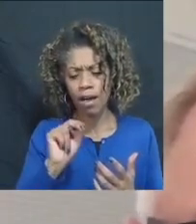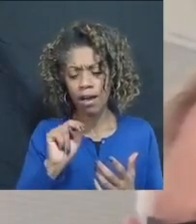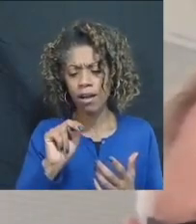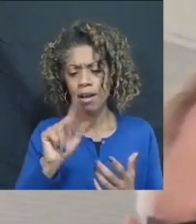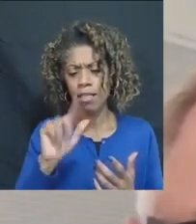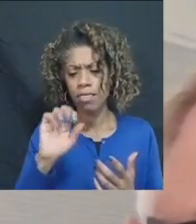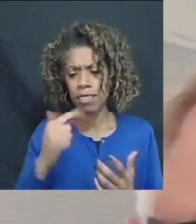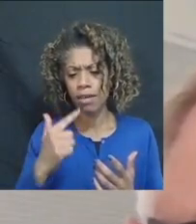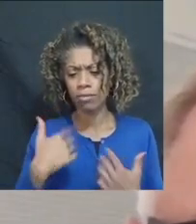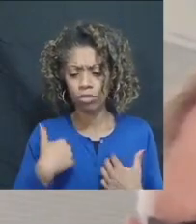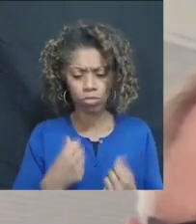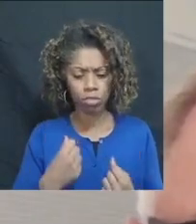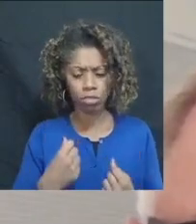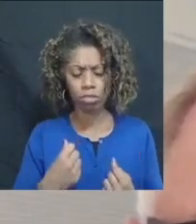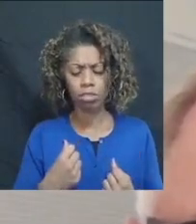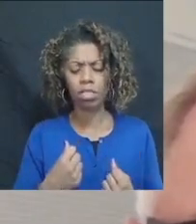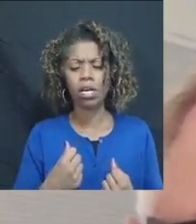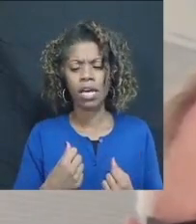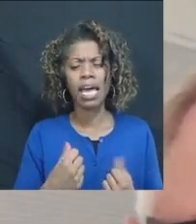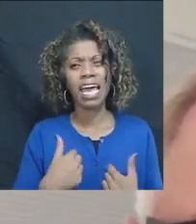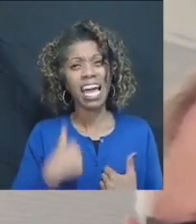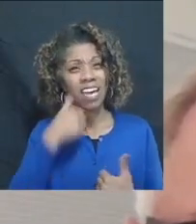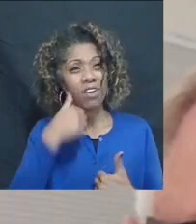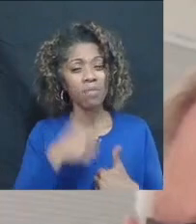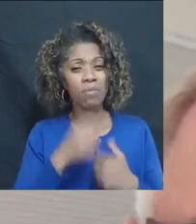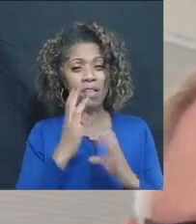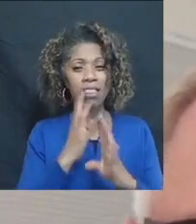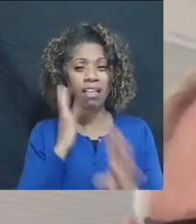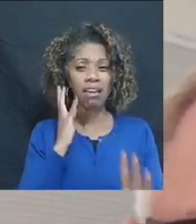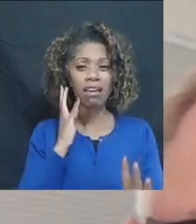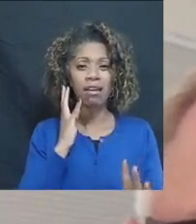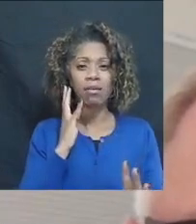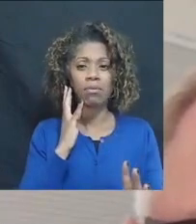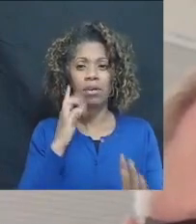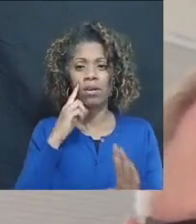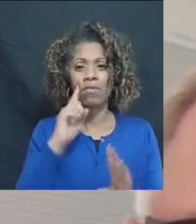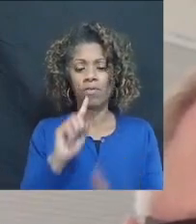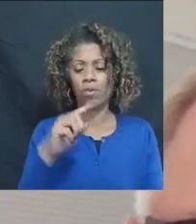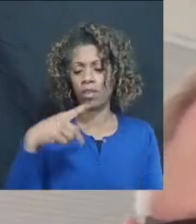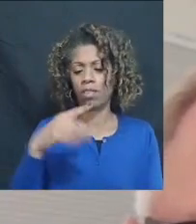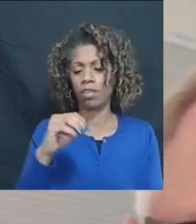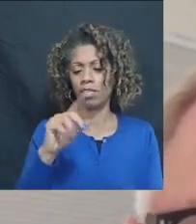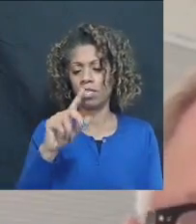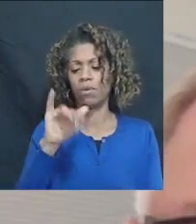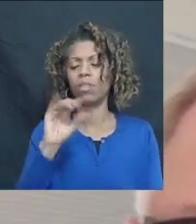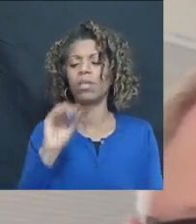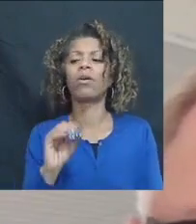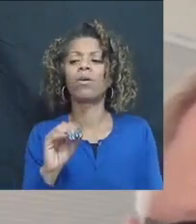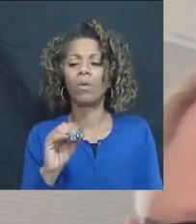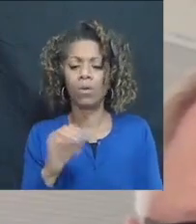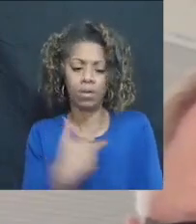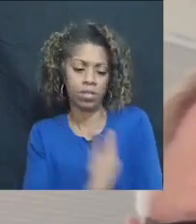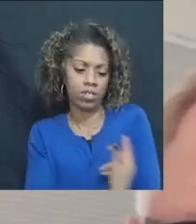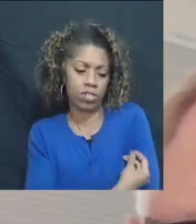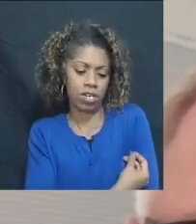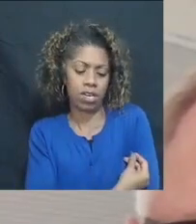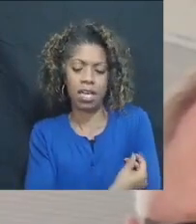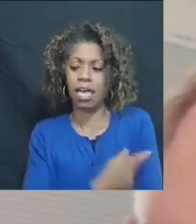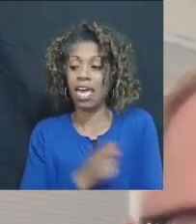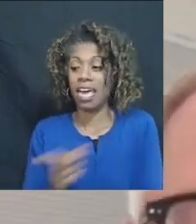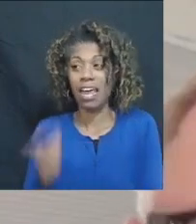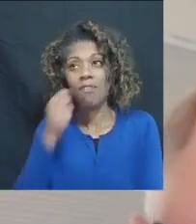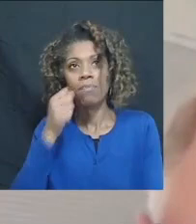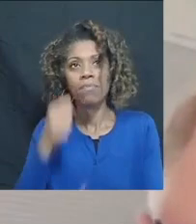polio vaccine, and my mother, you know, it was like this wonderful day in her life that her children could be vaccinated against this